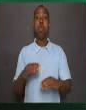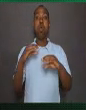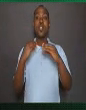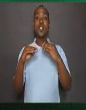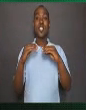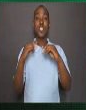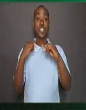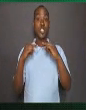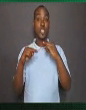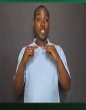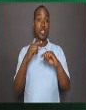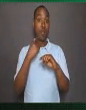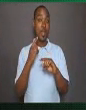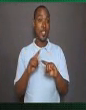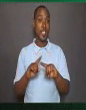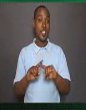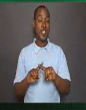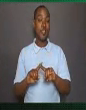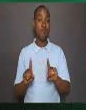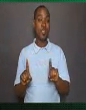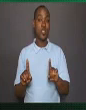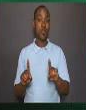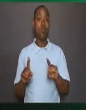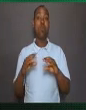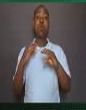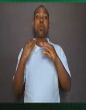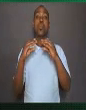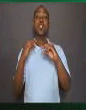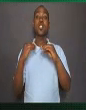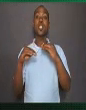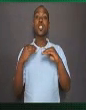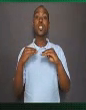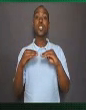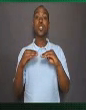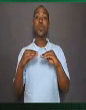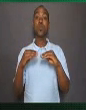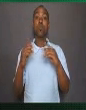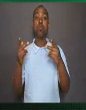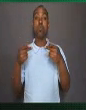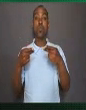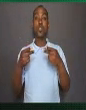gradient is the difference between the concentrations in a space.